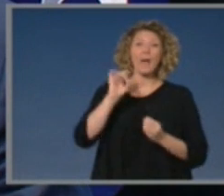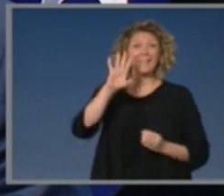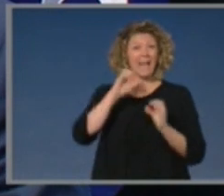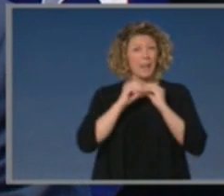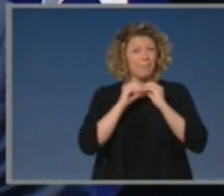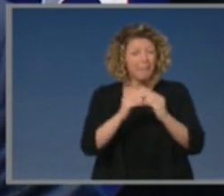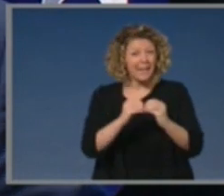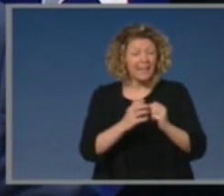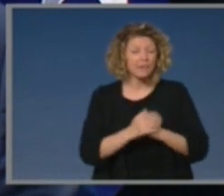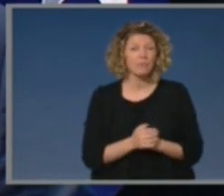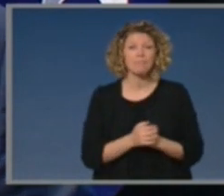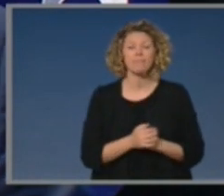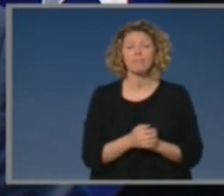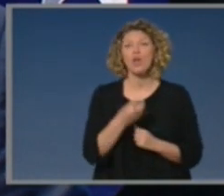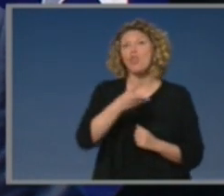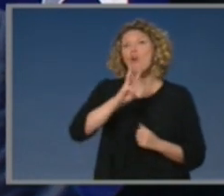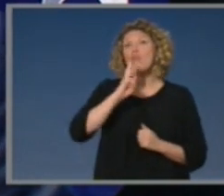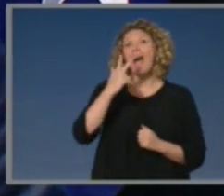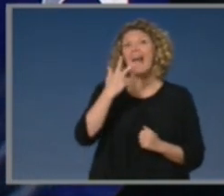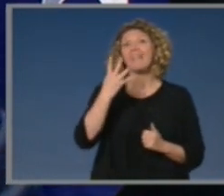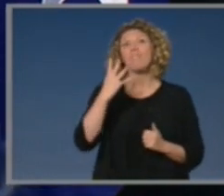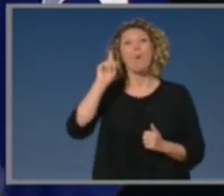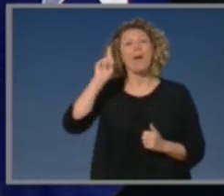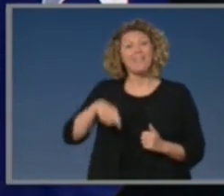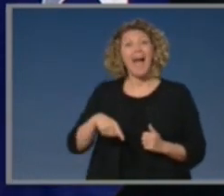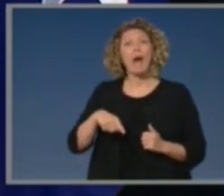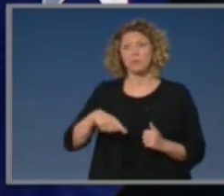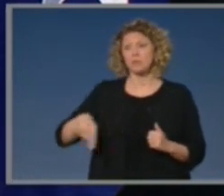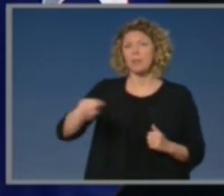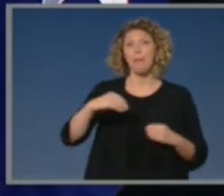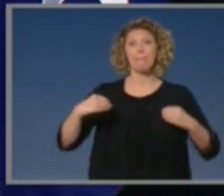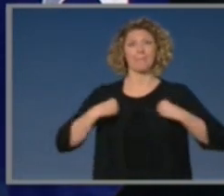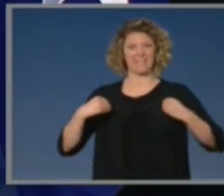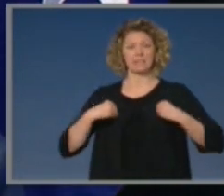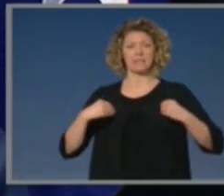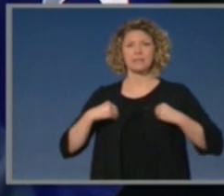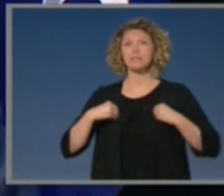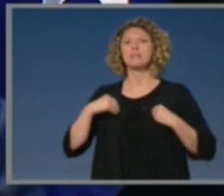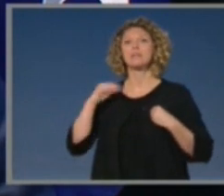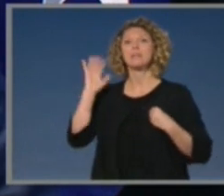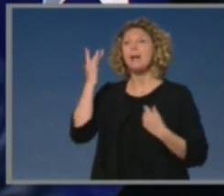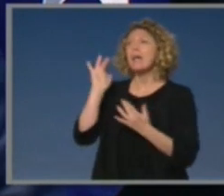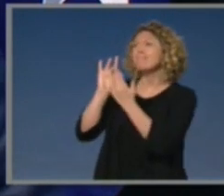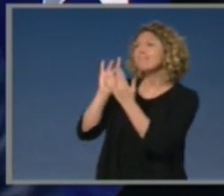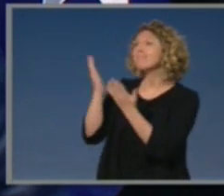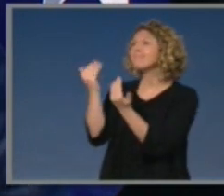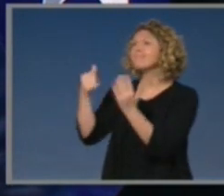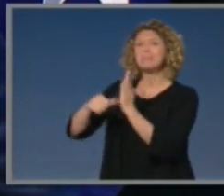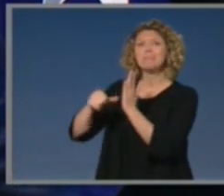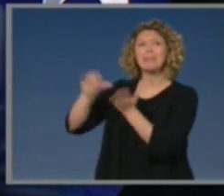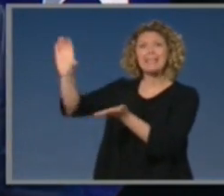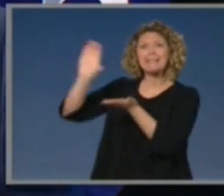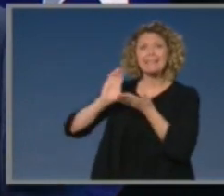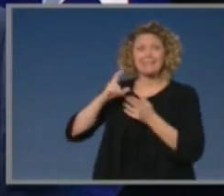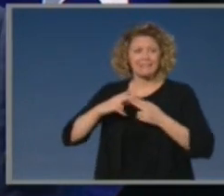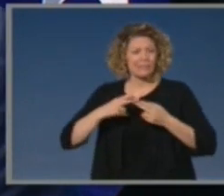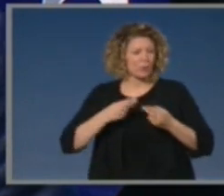384,000 businesses accessing around $7 billion in cash flow assistance, and that's just to date.